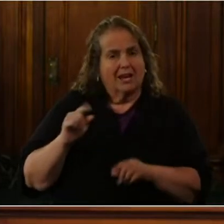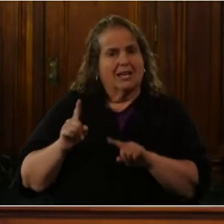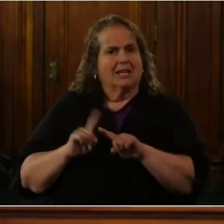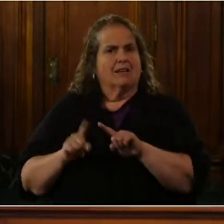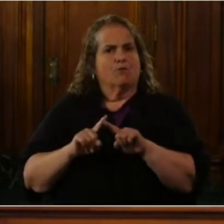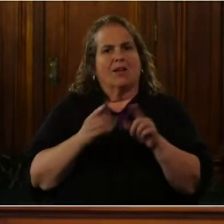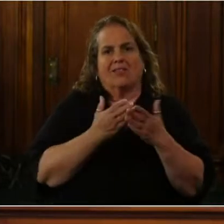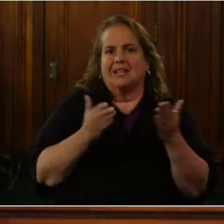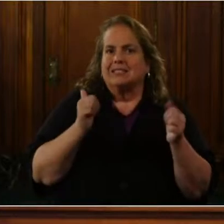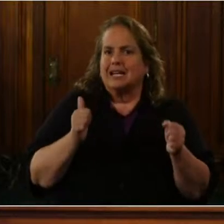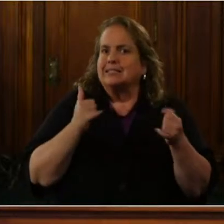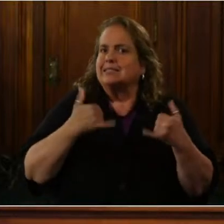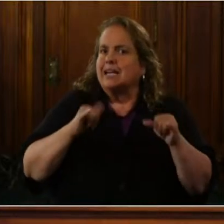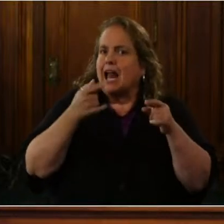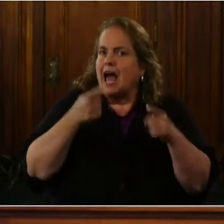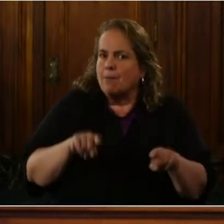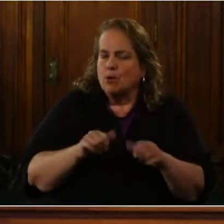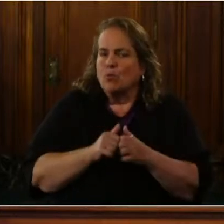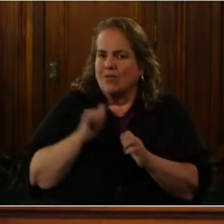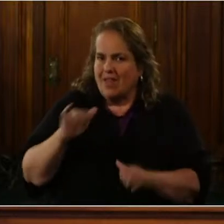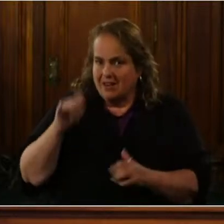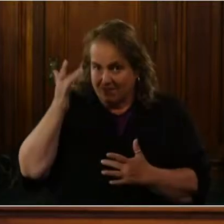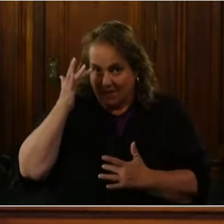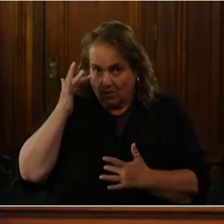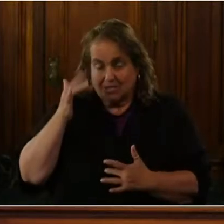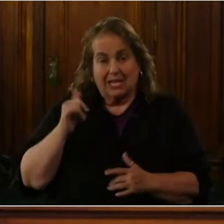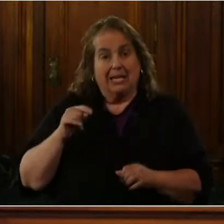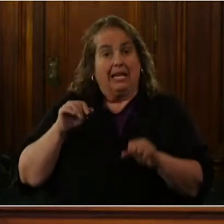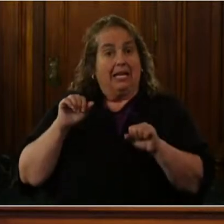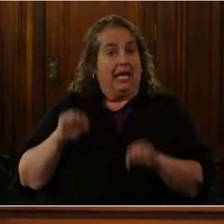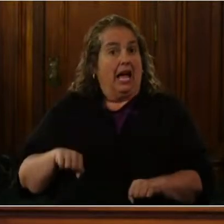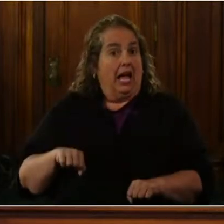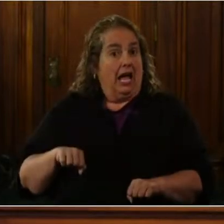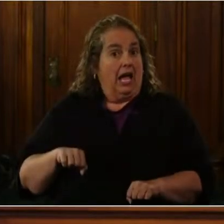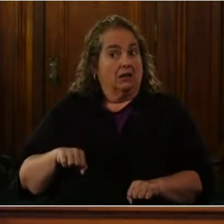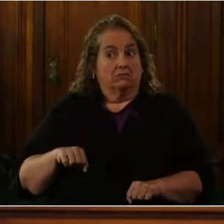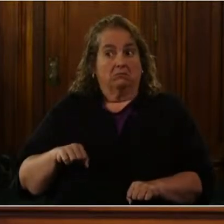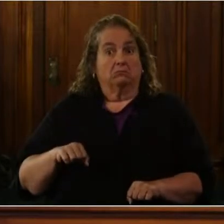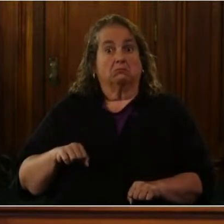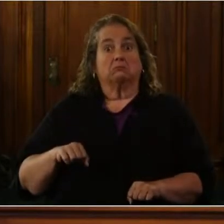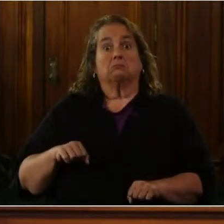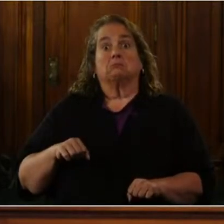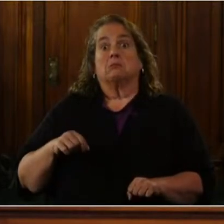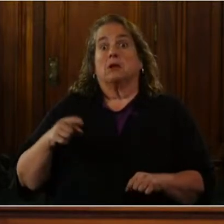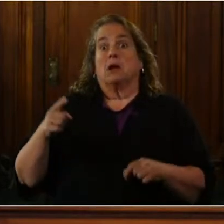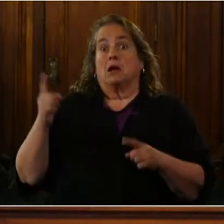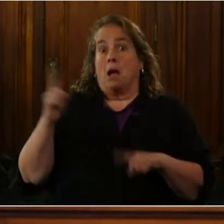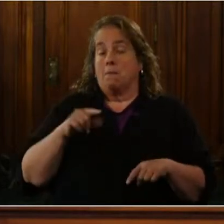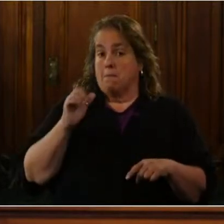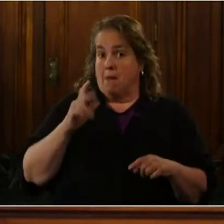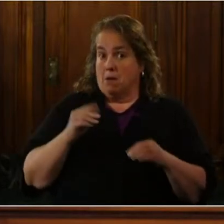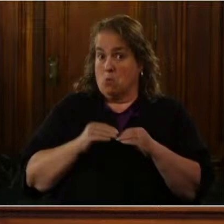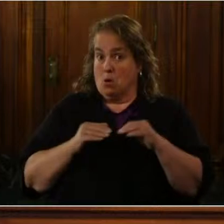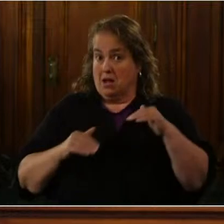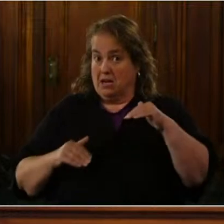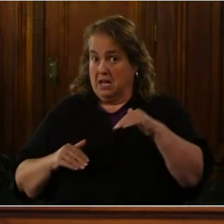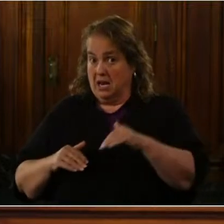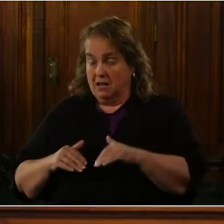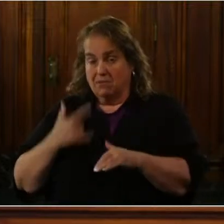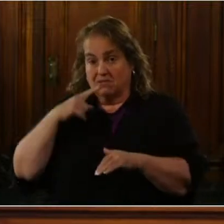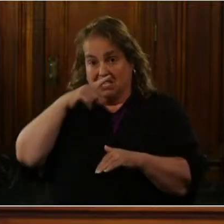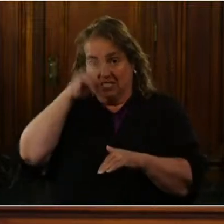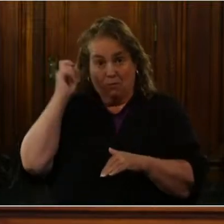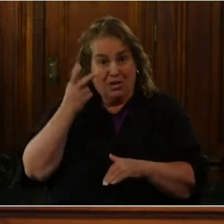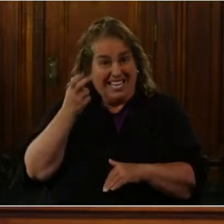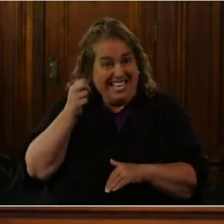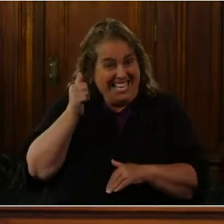could still happen with this virus. It could come back and continue to decline. Summer and heat, because it's just now getting really hot,